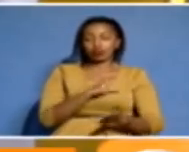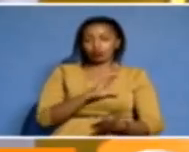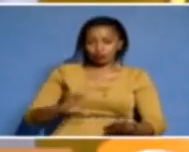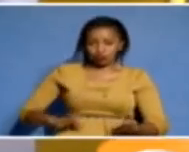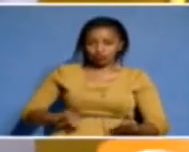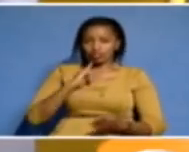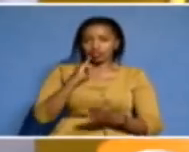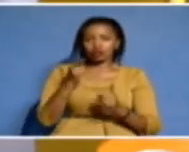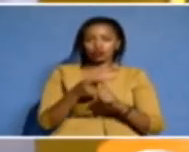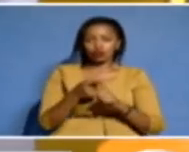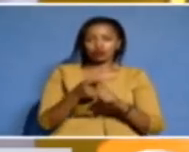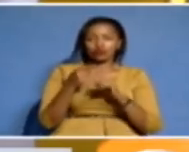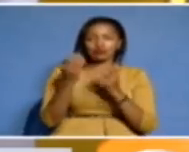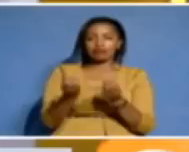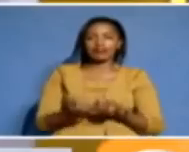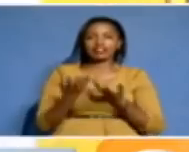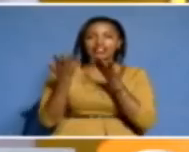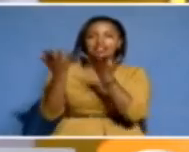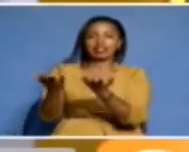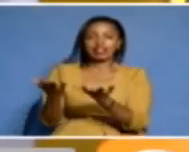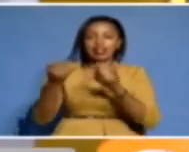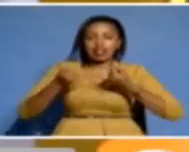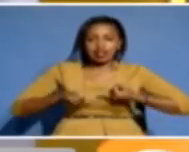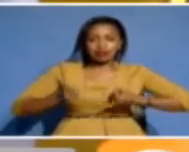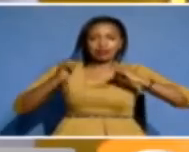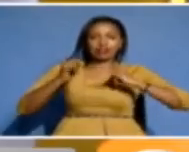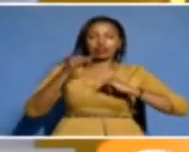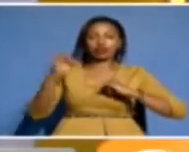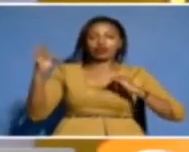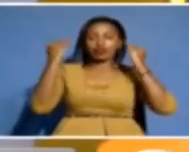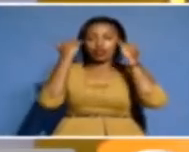is to facilitate the independence of the